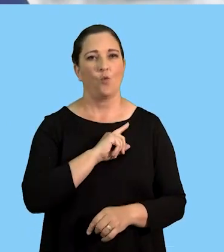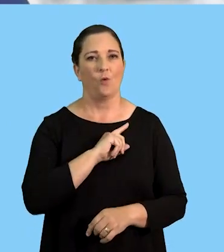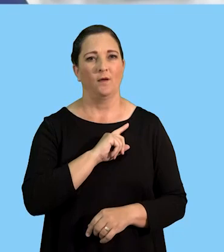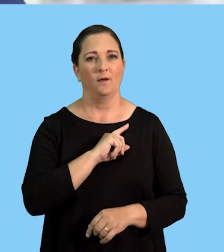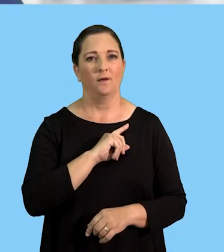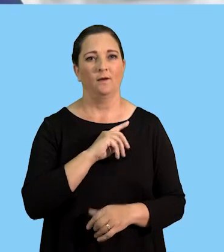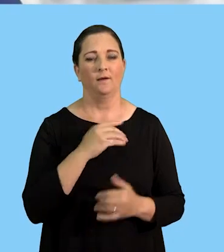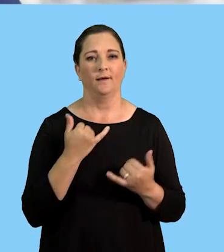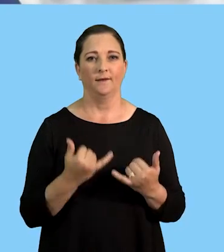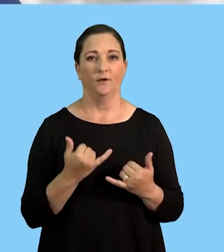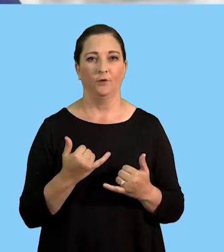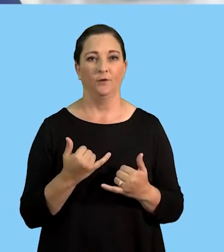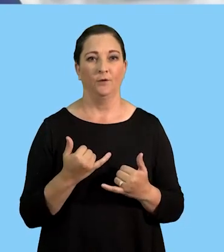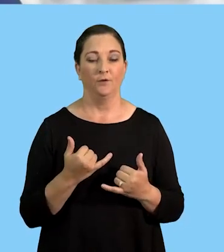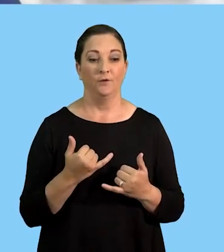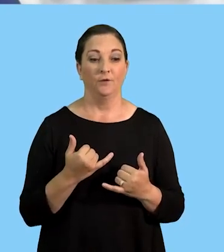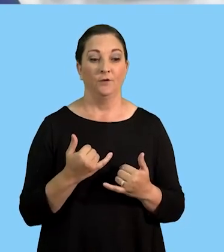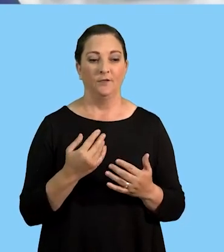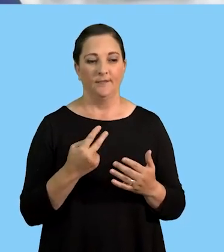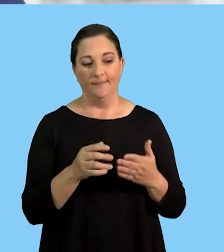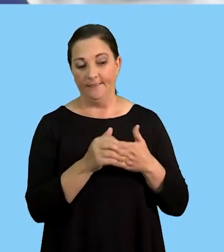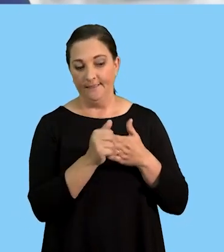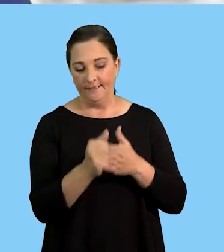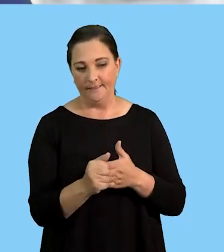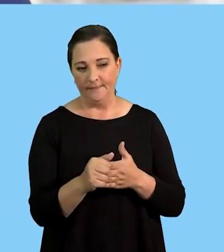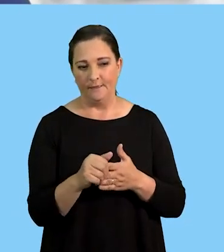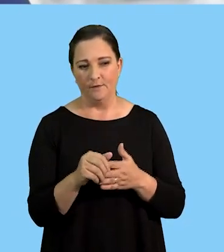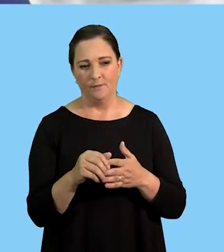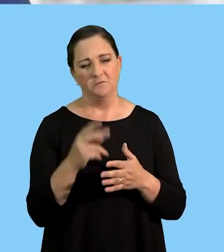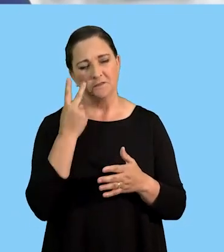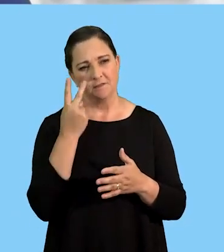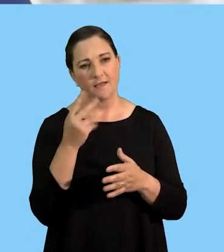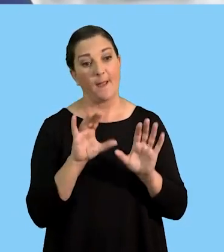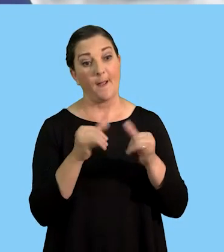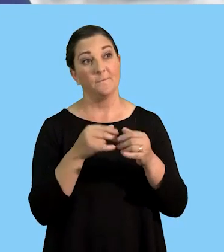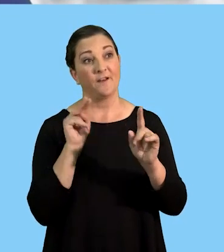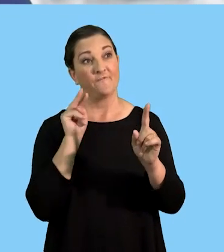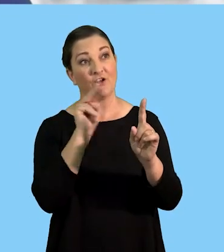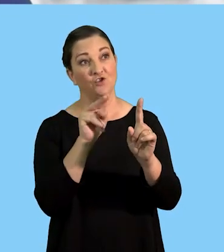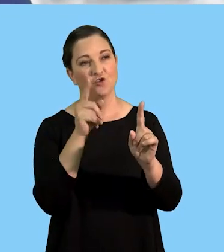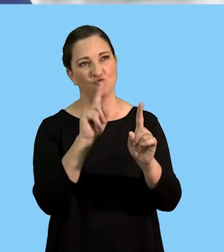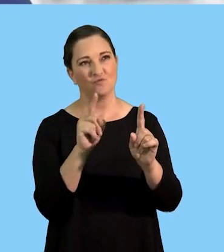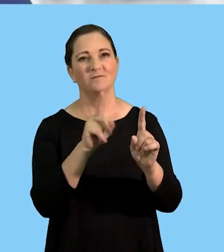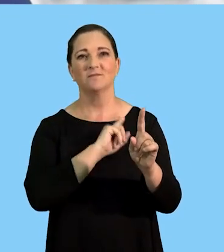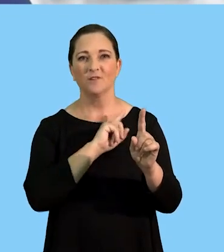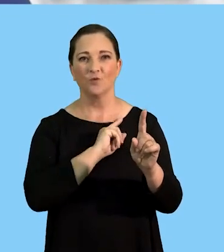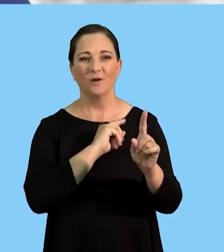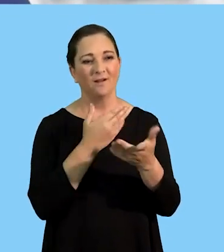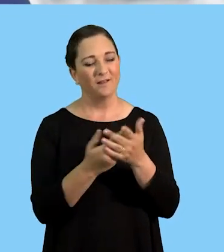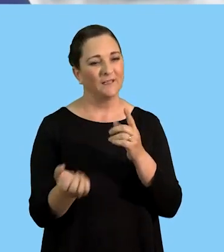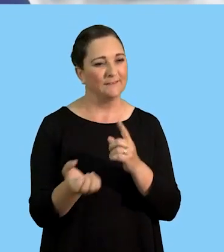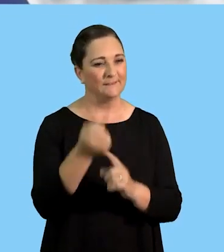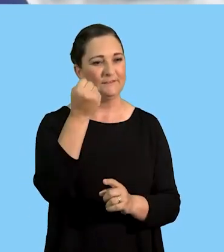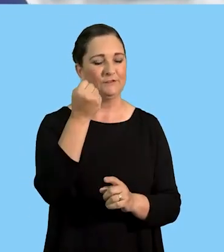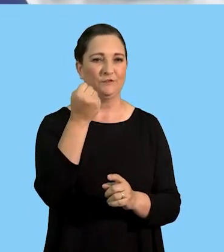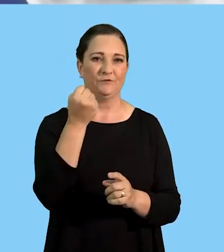they want to charm employees. So basically, a leader should be able to sell the company vision and achieve excellent